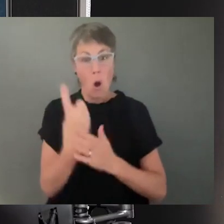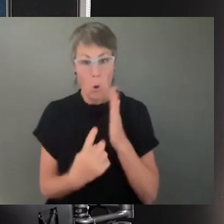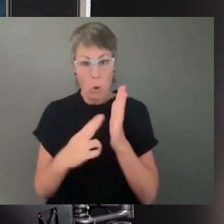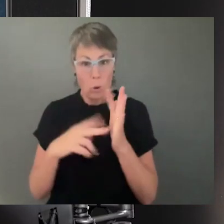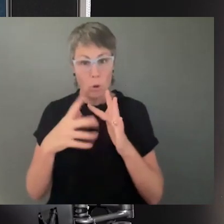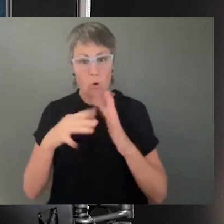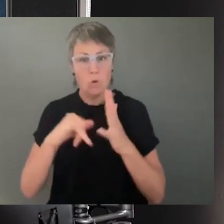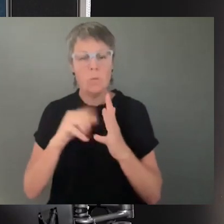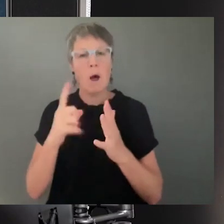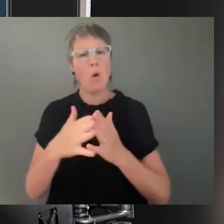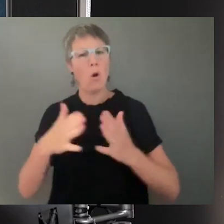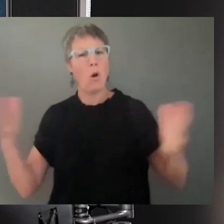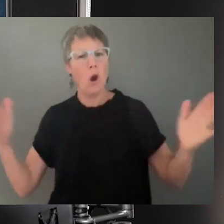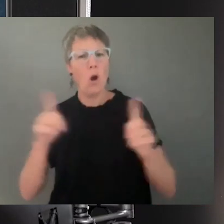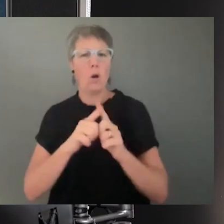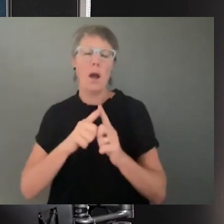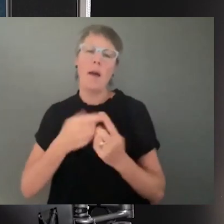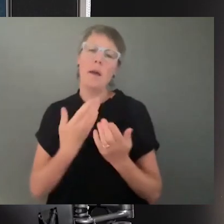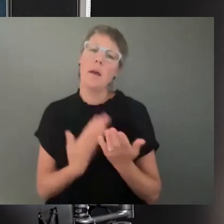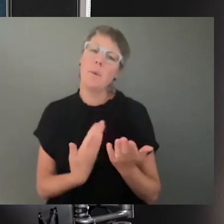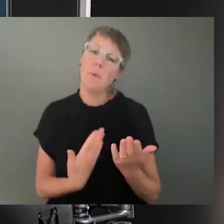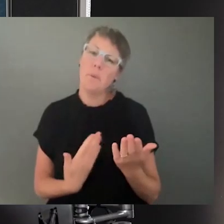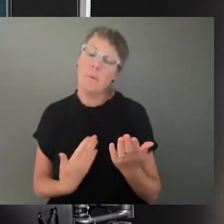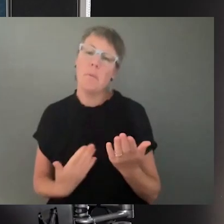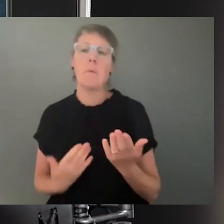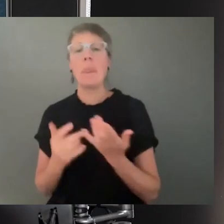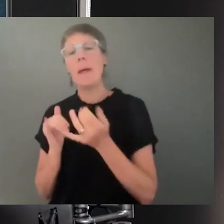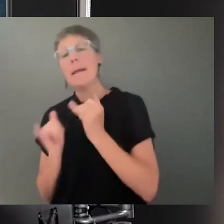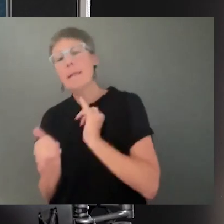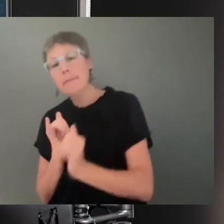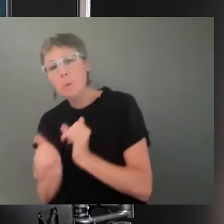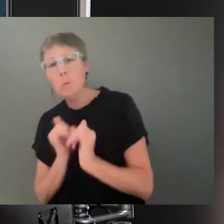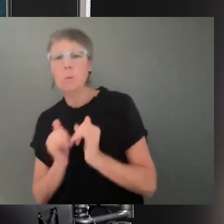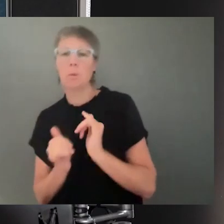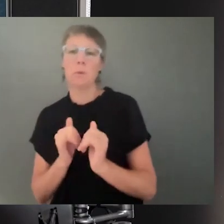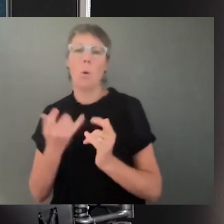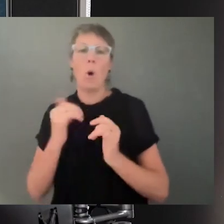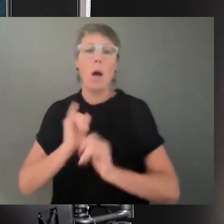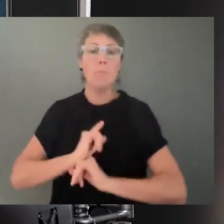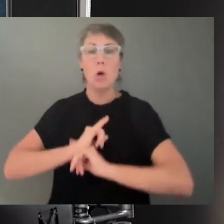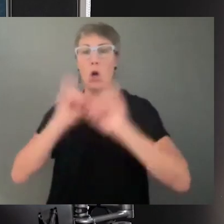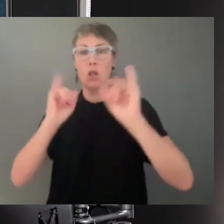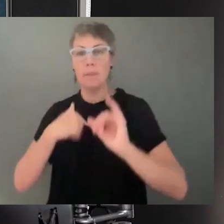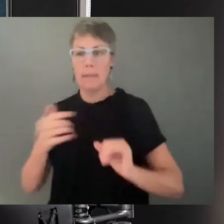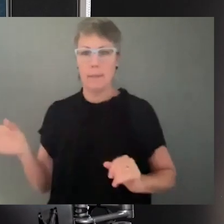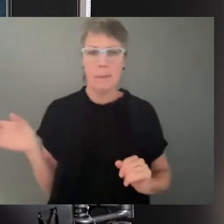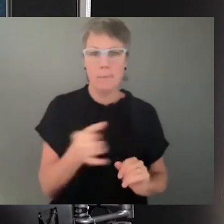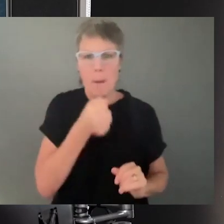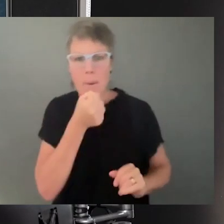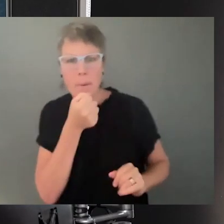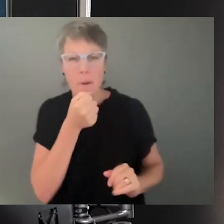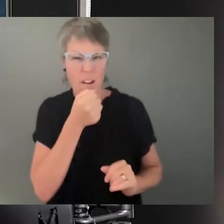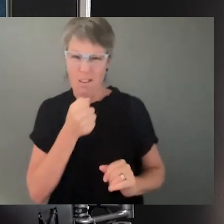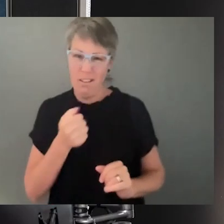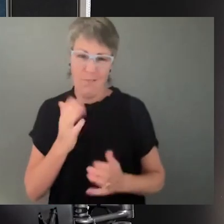programs, which has been wonderful. So longer form, a couple of hours worth of radio, do interviews, do emergency